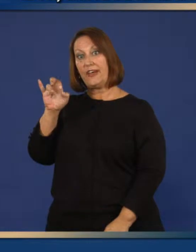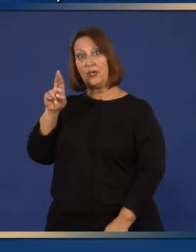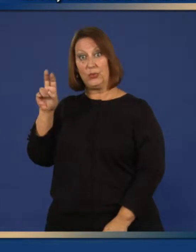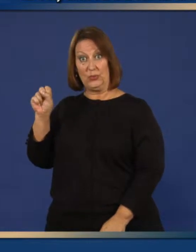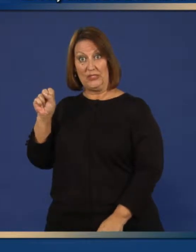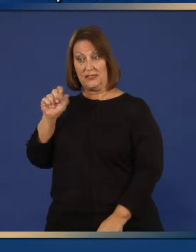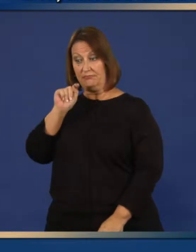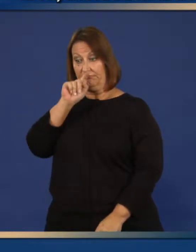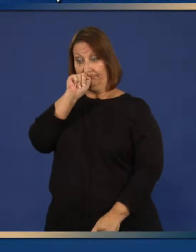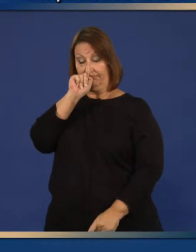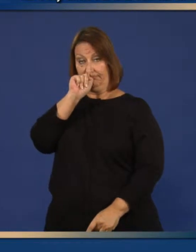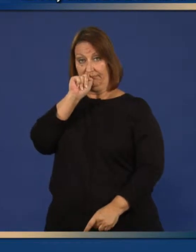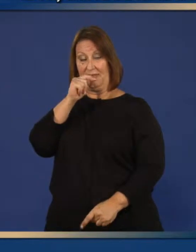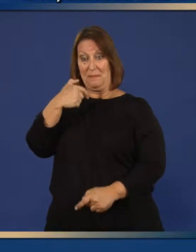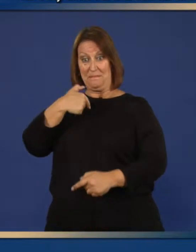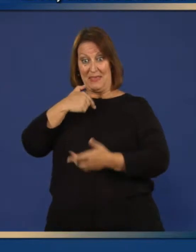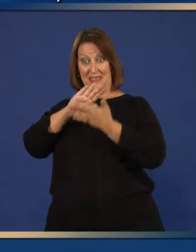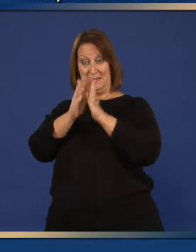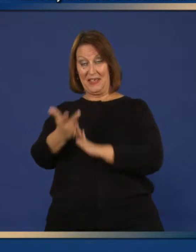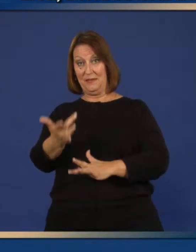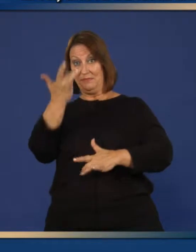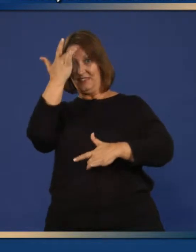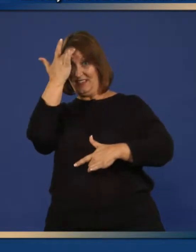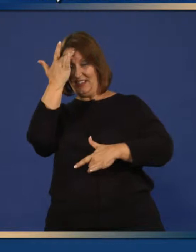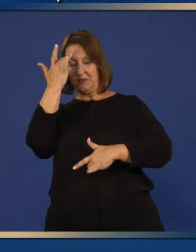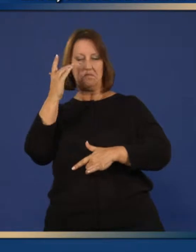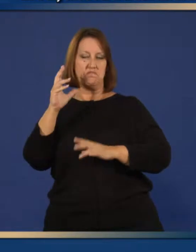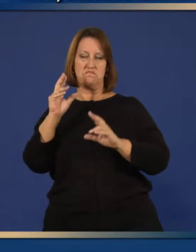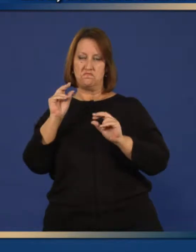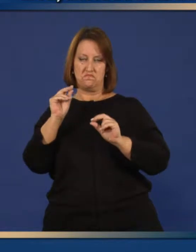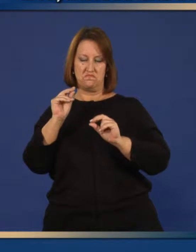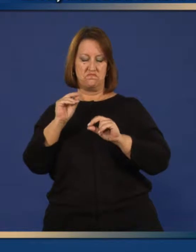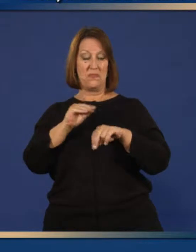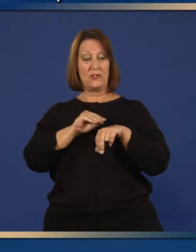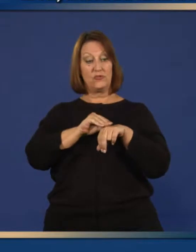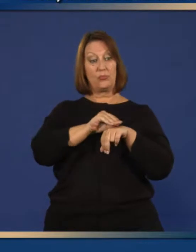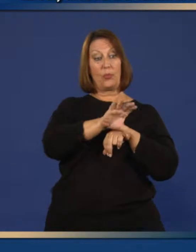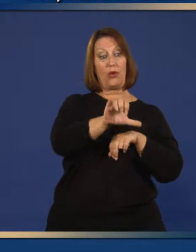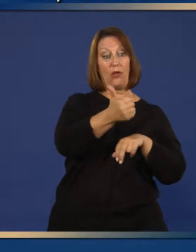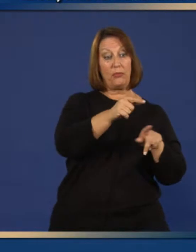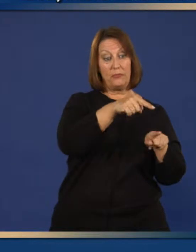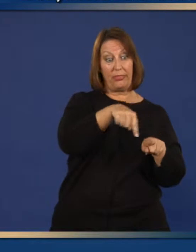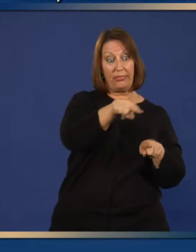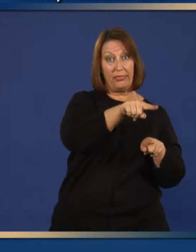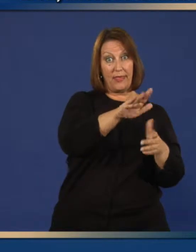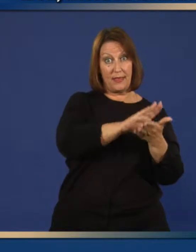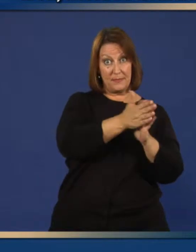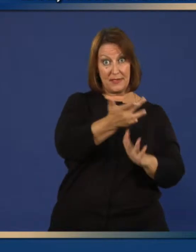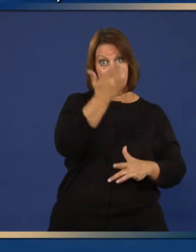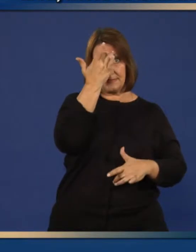Even if they do, they are not likely to cause illness.